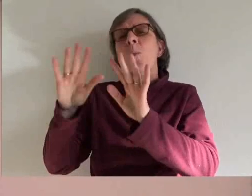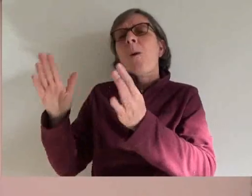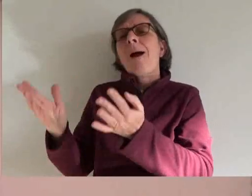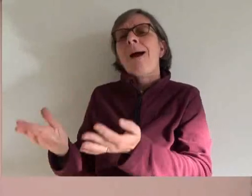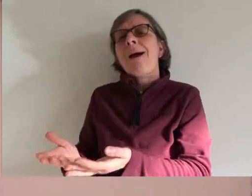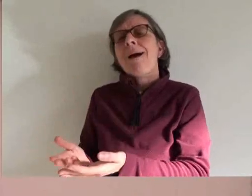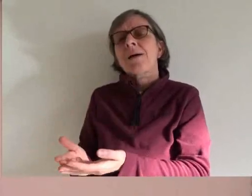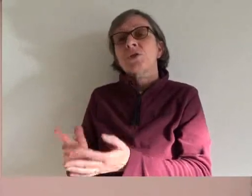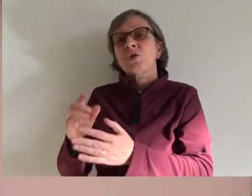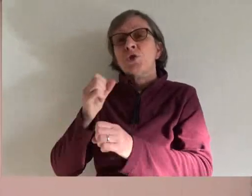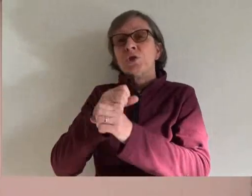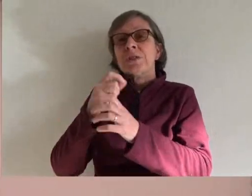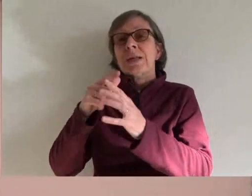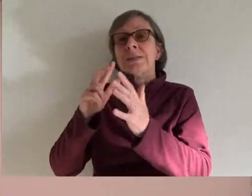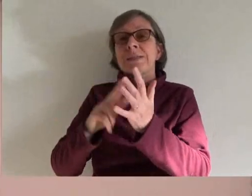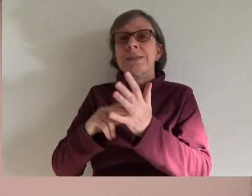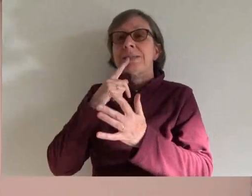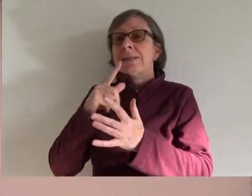was very good.